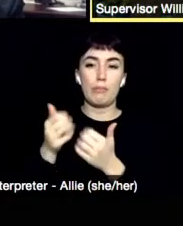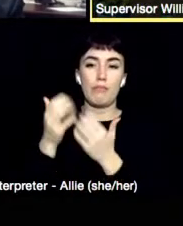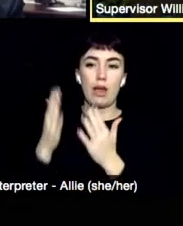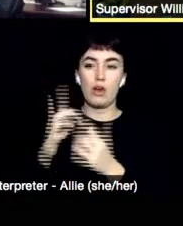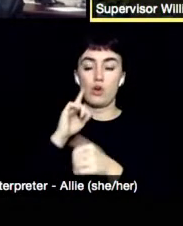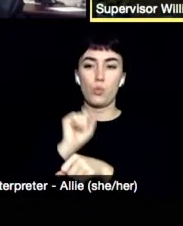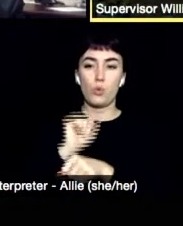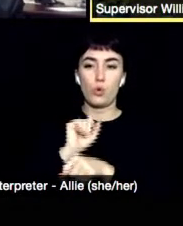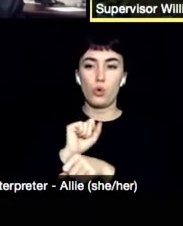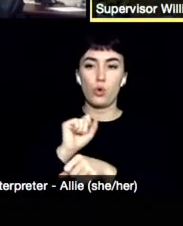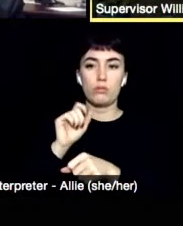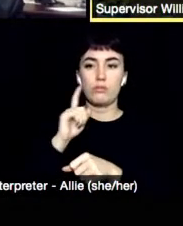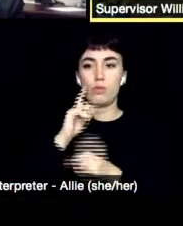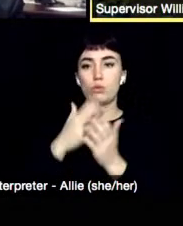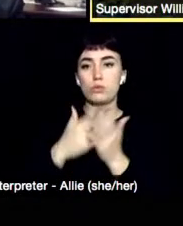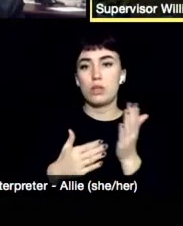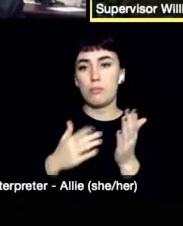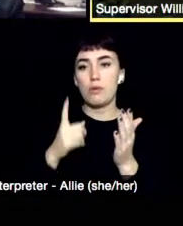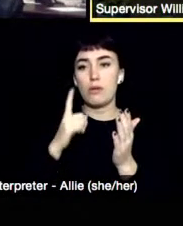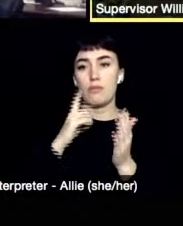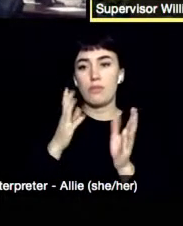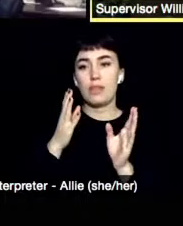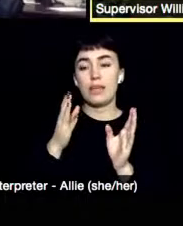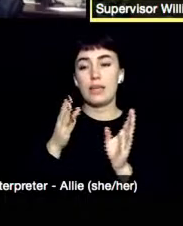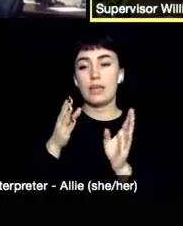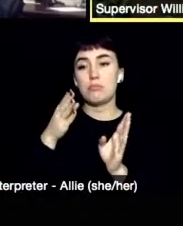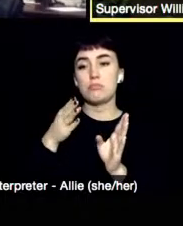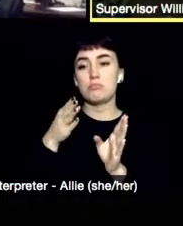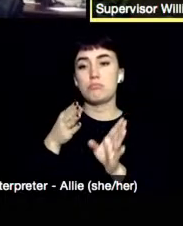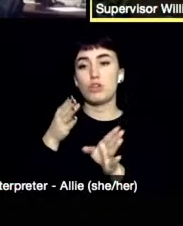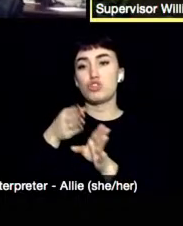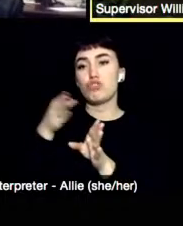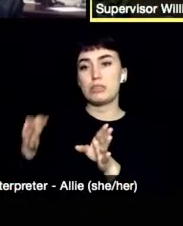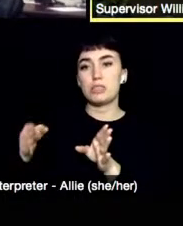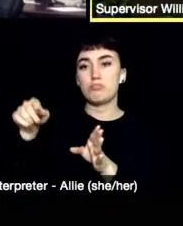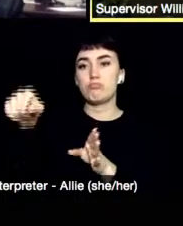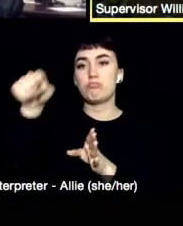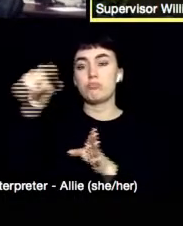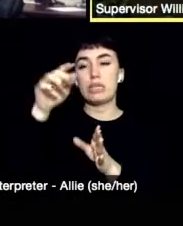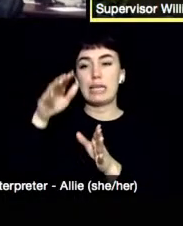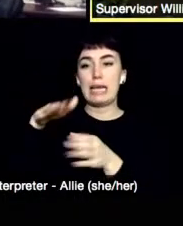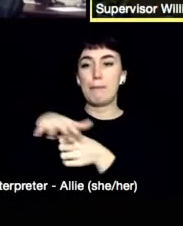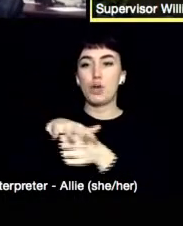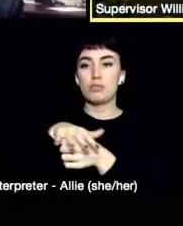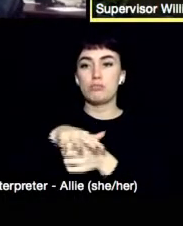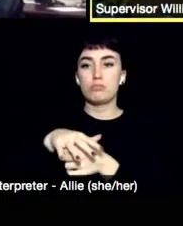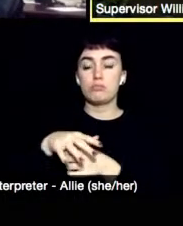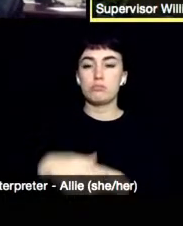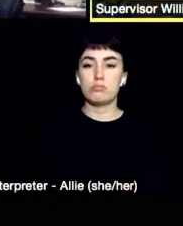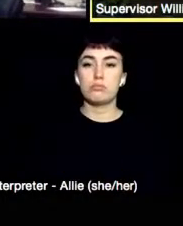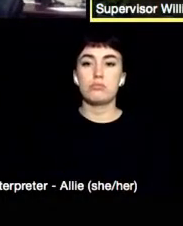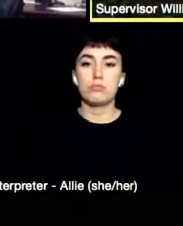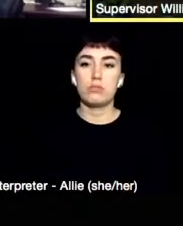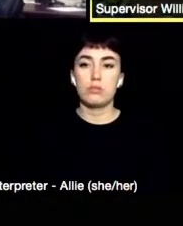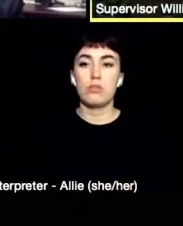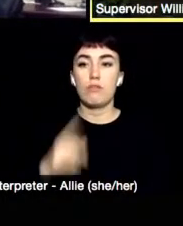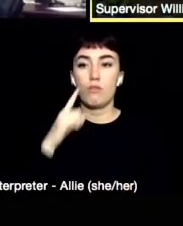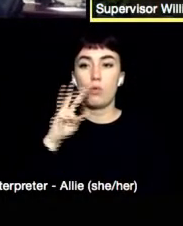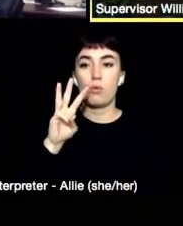work in some of the adjacent neighborhoods to Winton